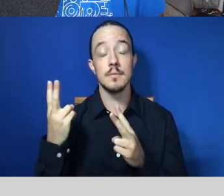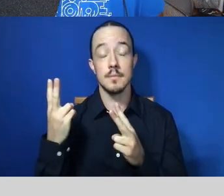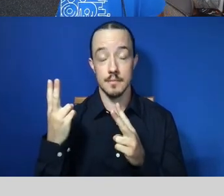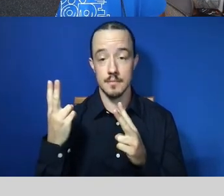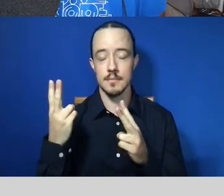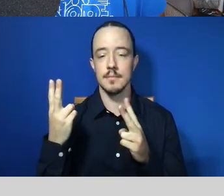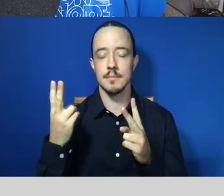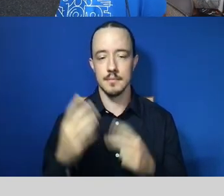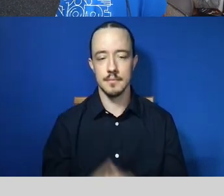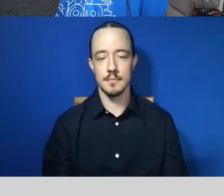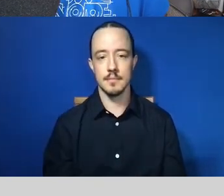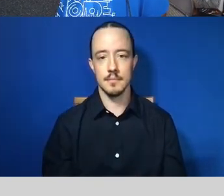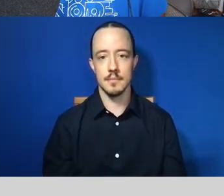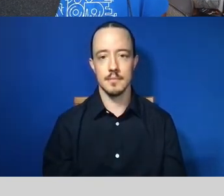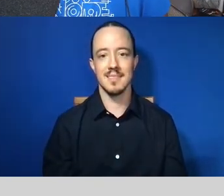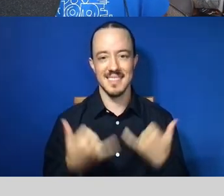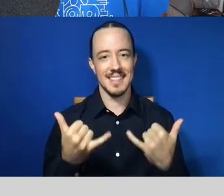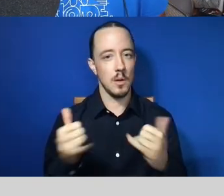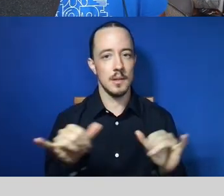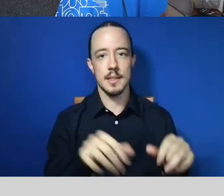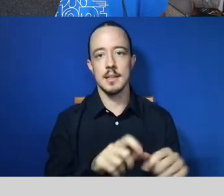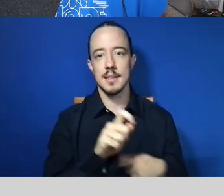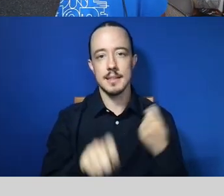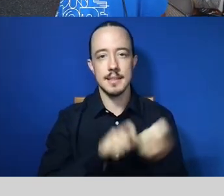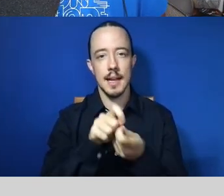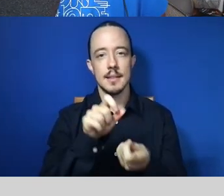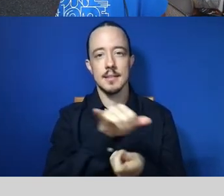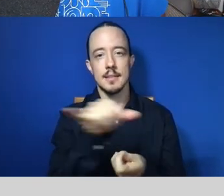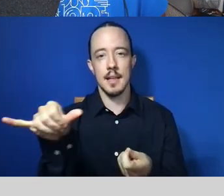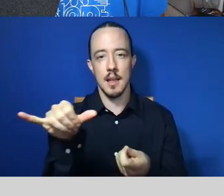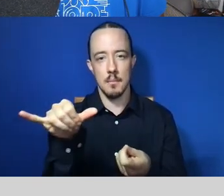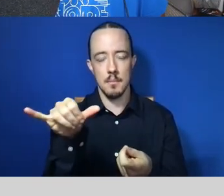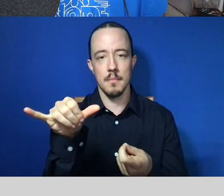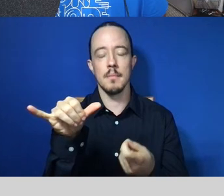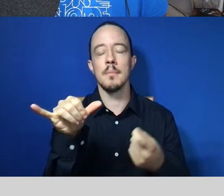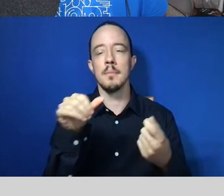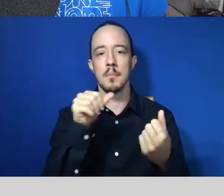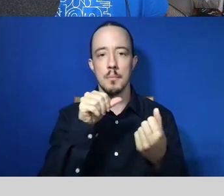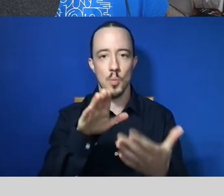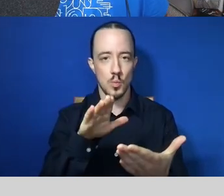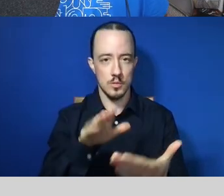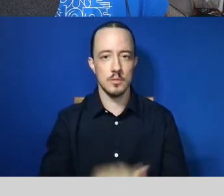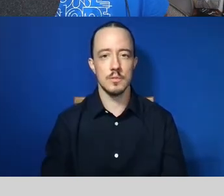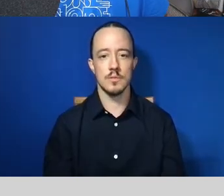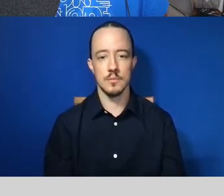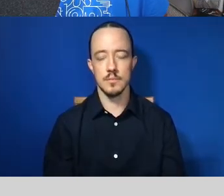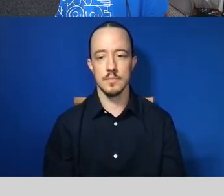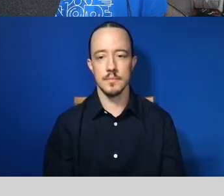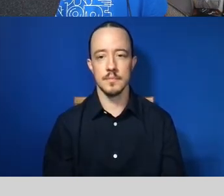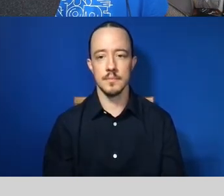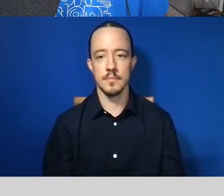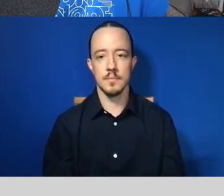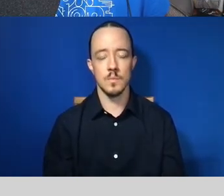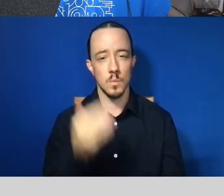So we load that in. And let's do this exact same function.